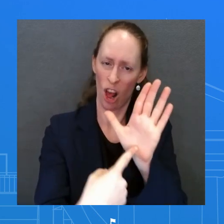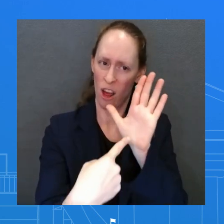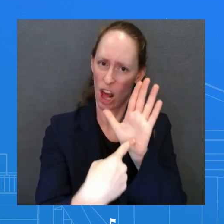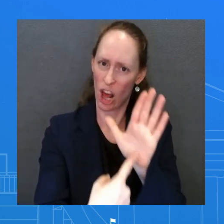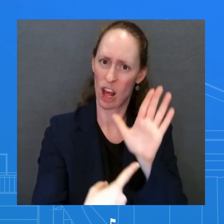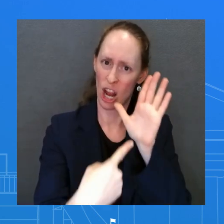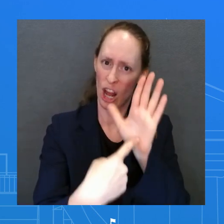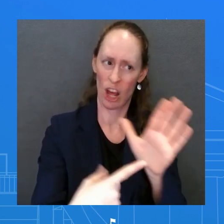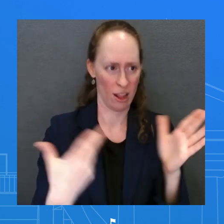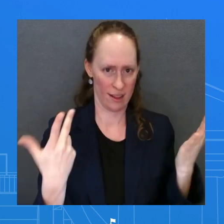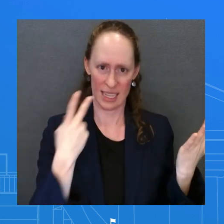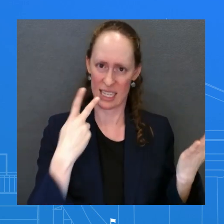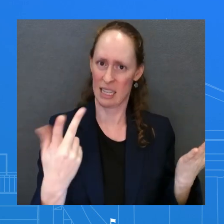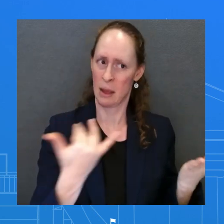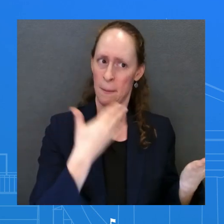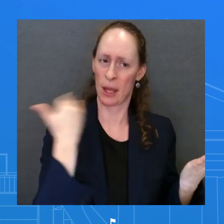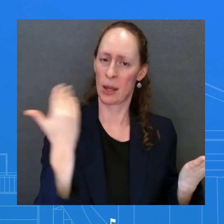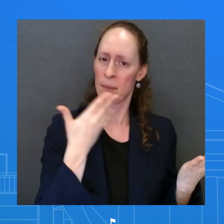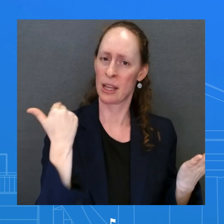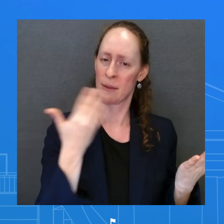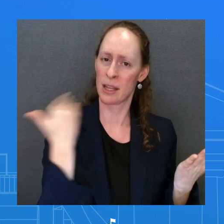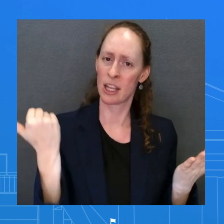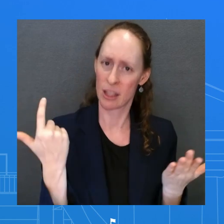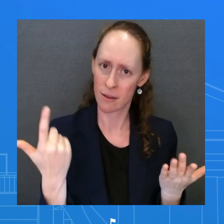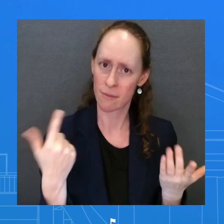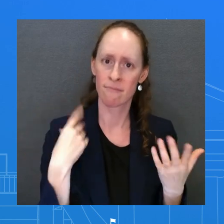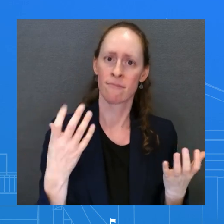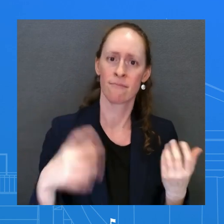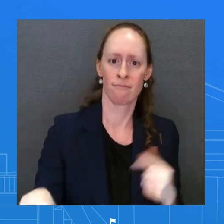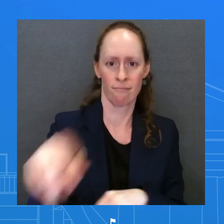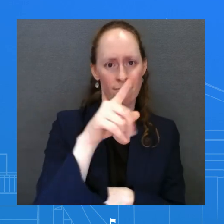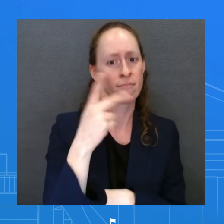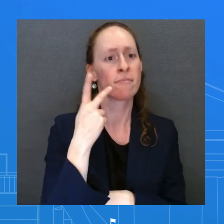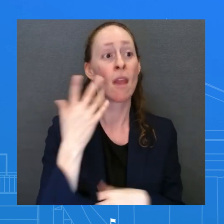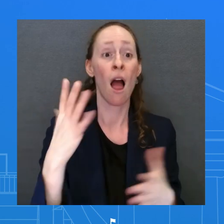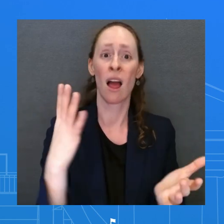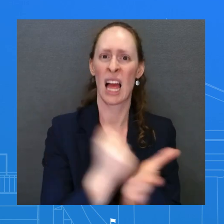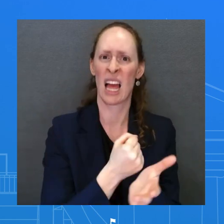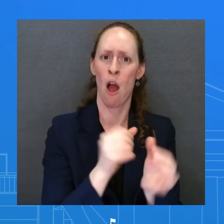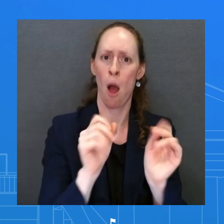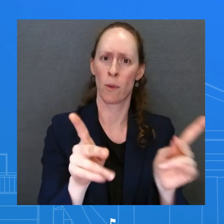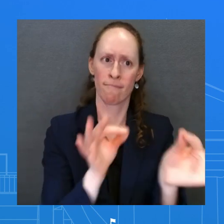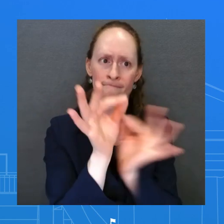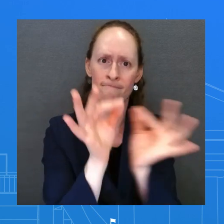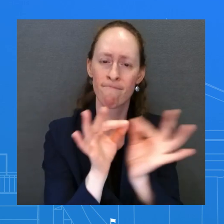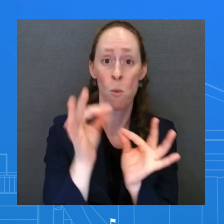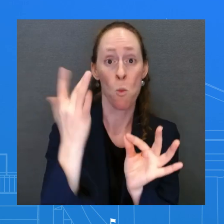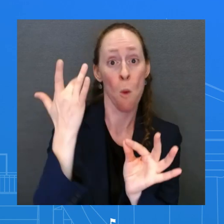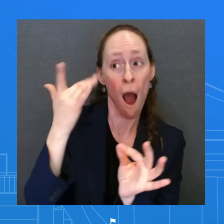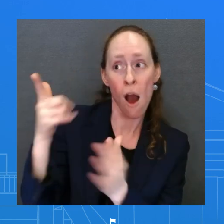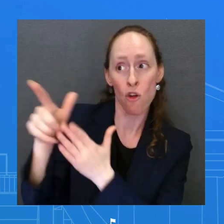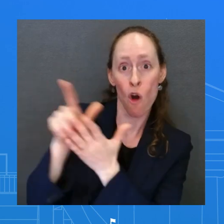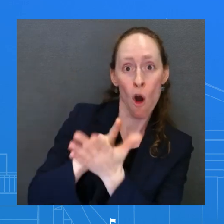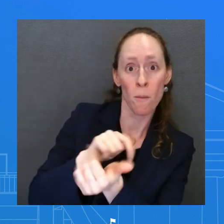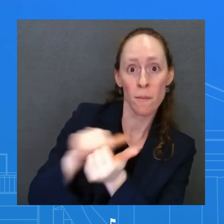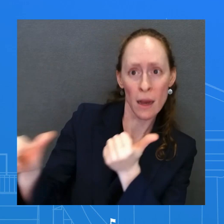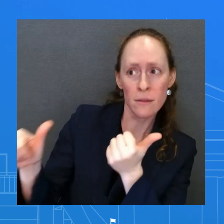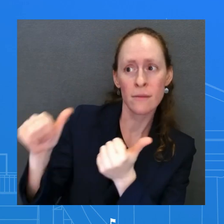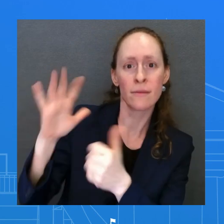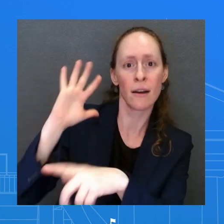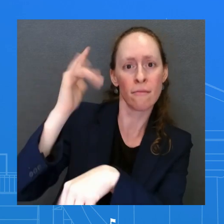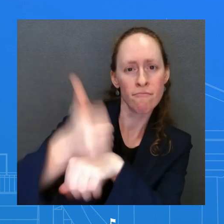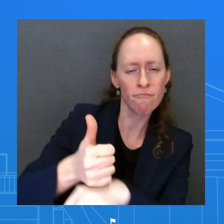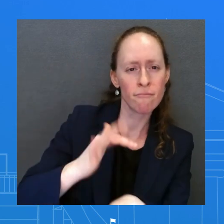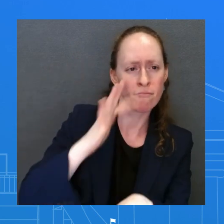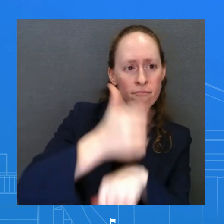historic legislation, right? So this is all very important. We talked about the Invest in America. We talked about doing the second portion of the tour. So